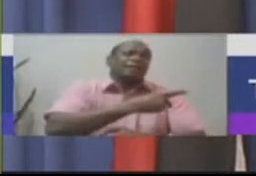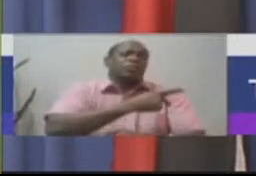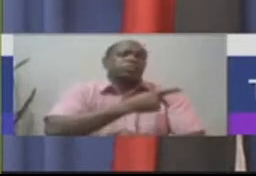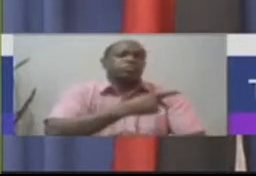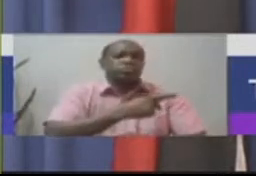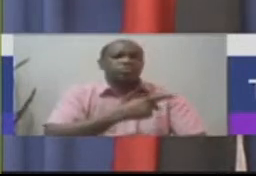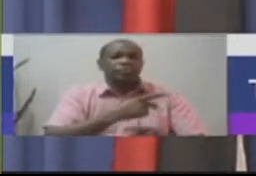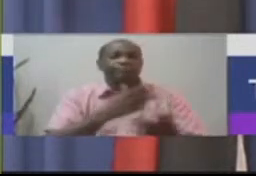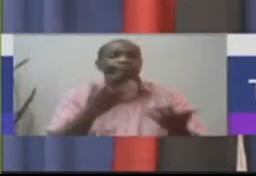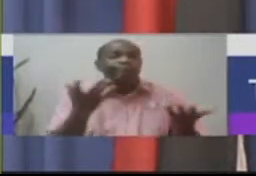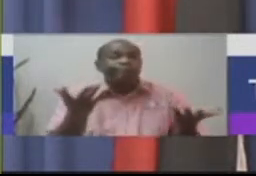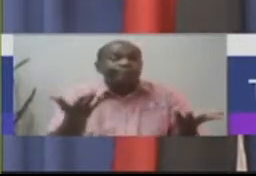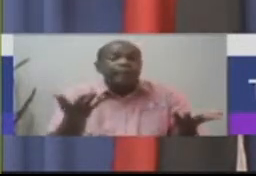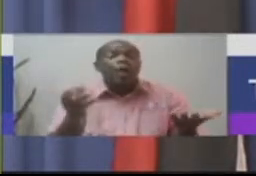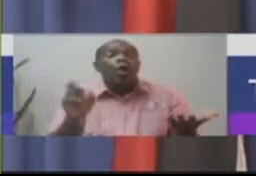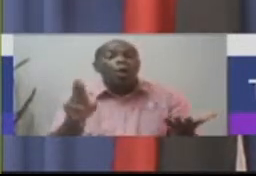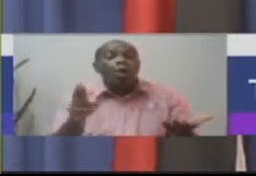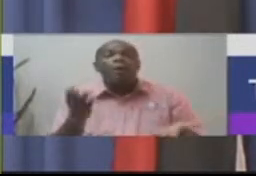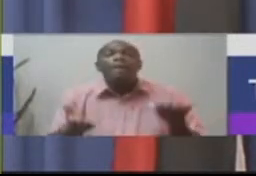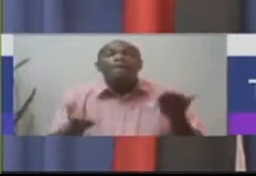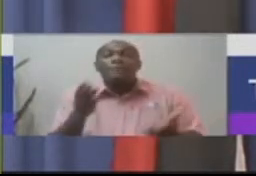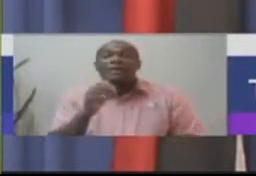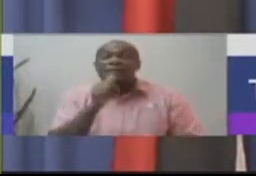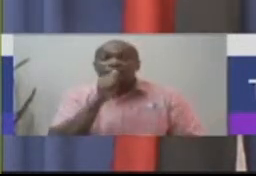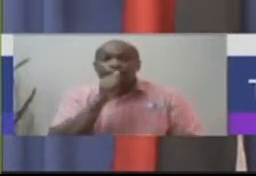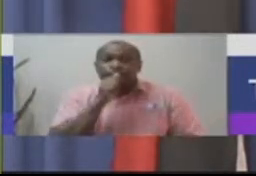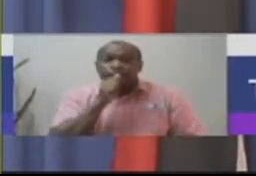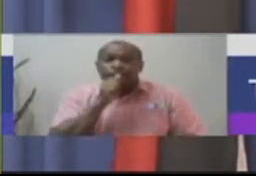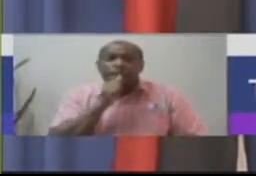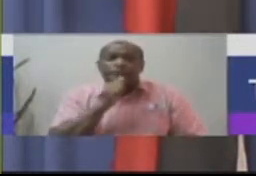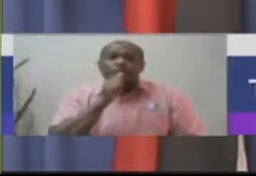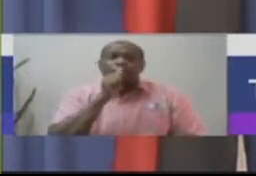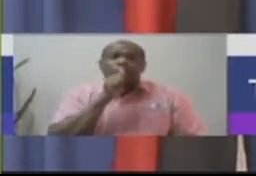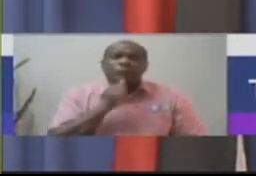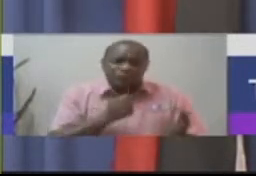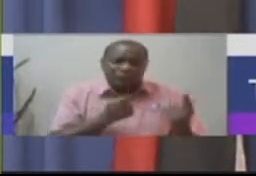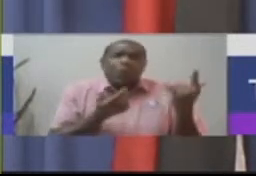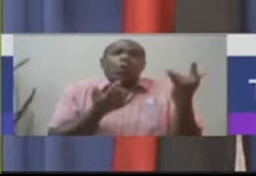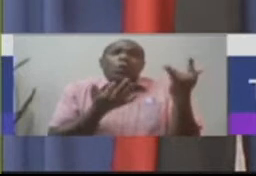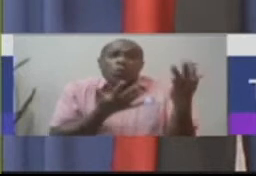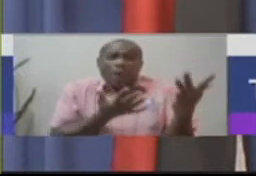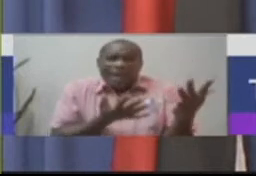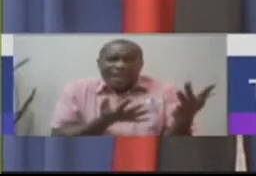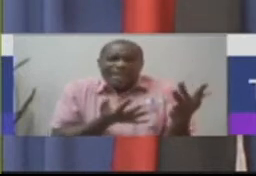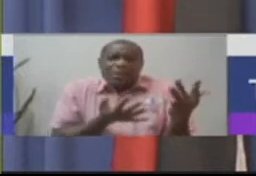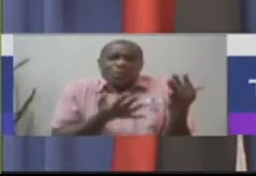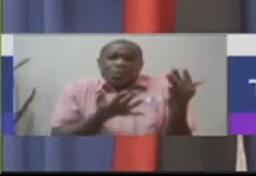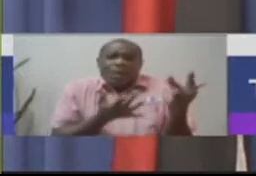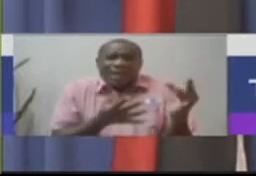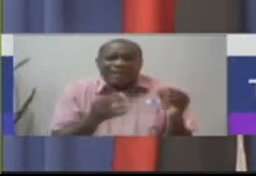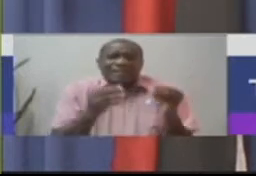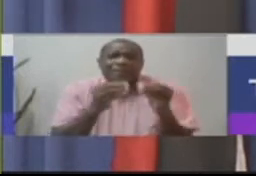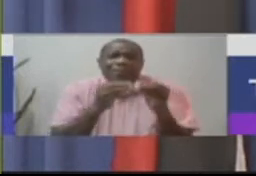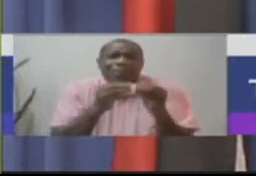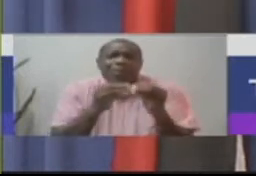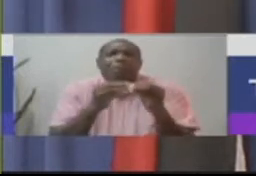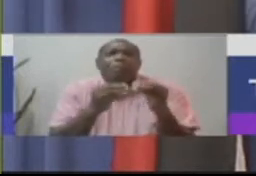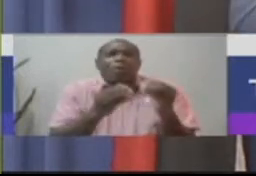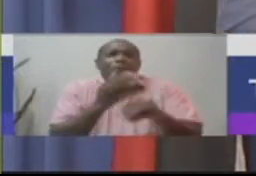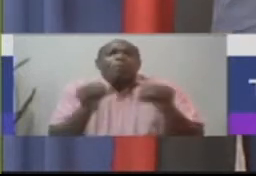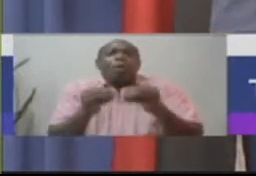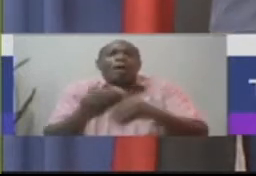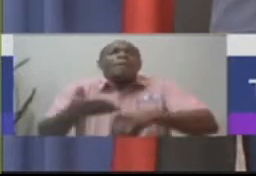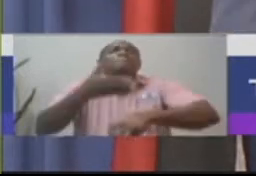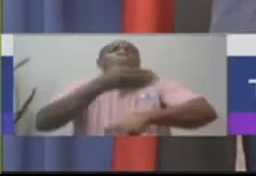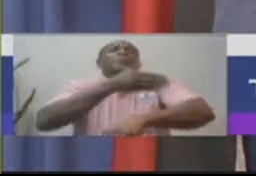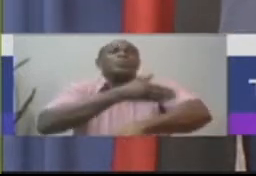on a little bit longer to be in a stronger position so that we do not reverse to a